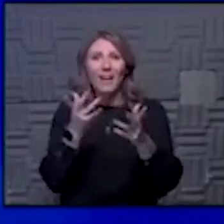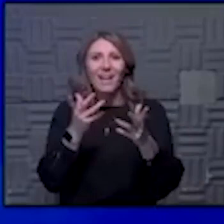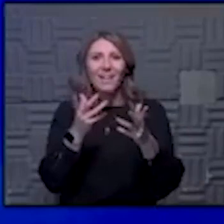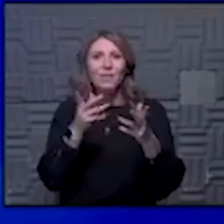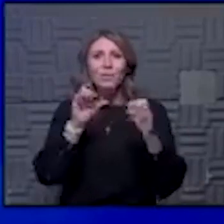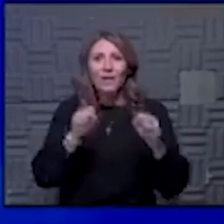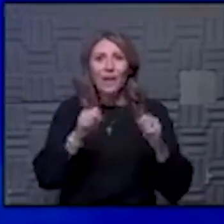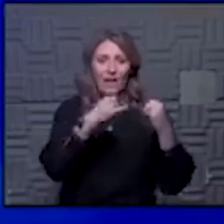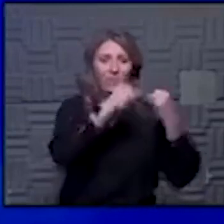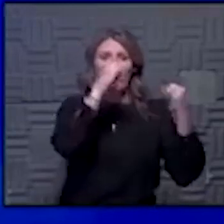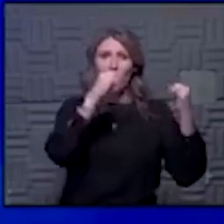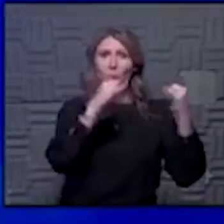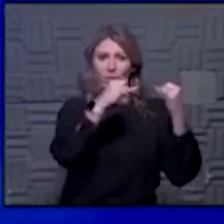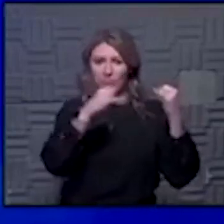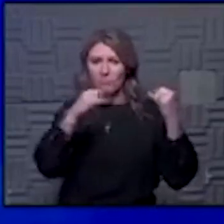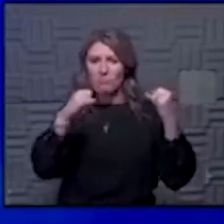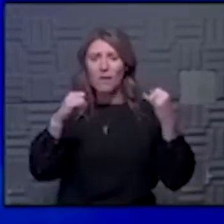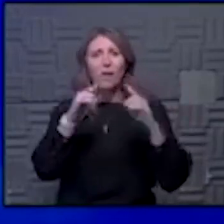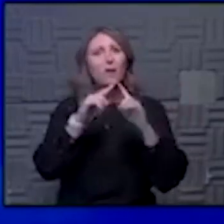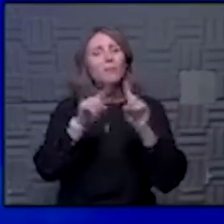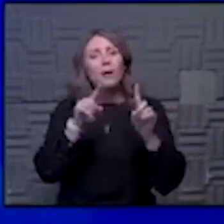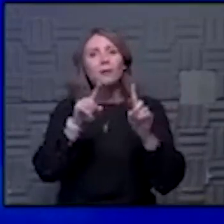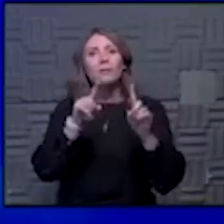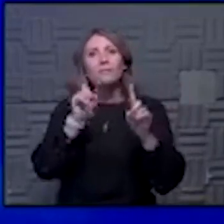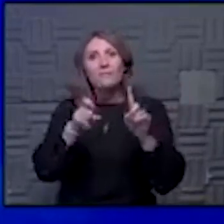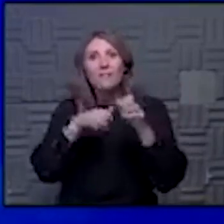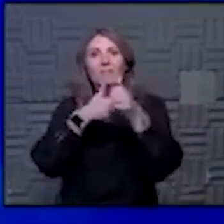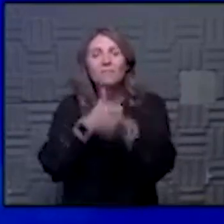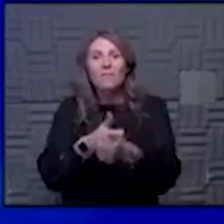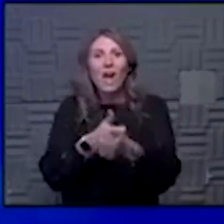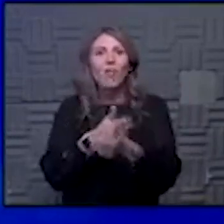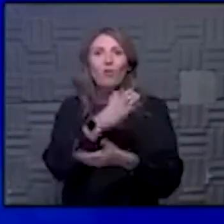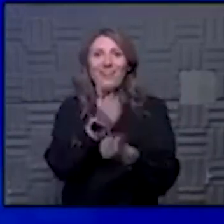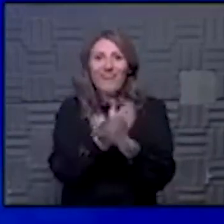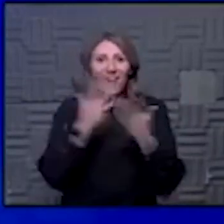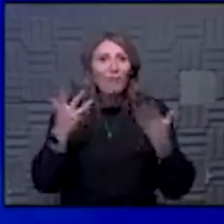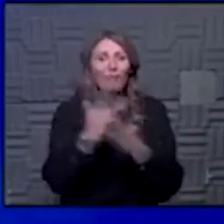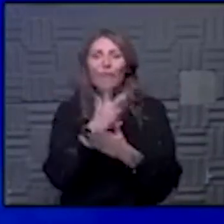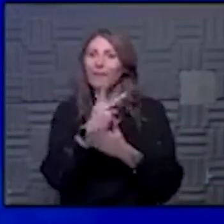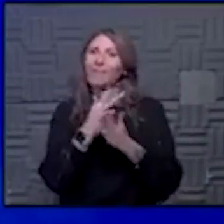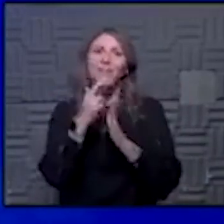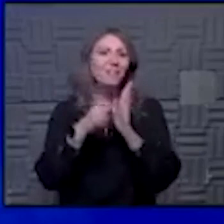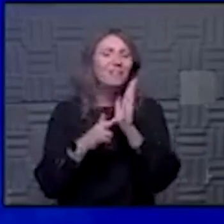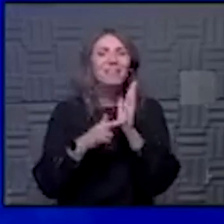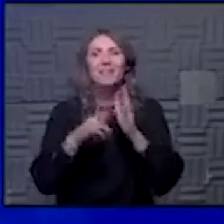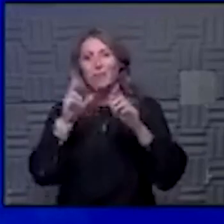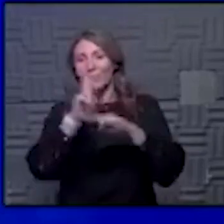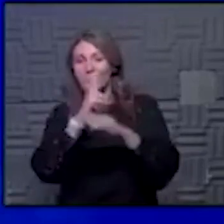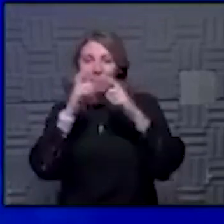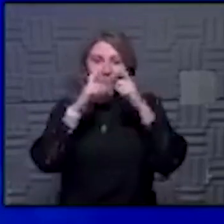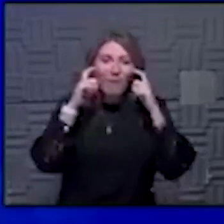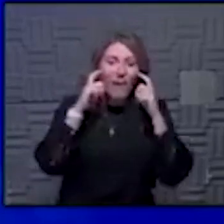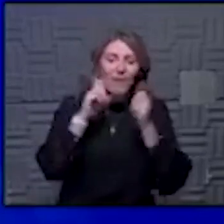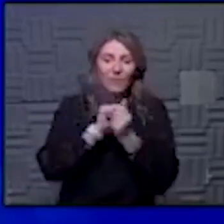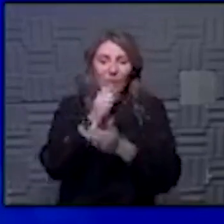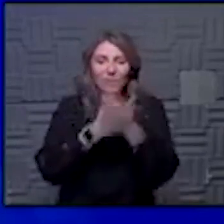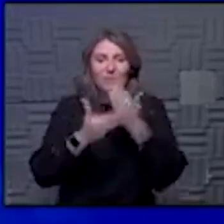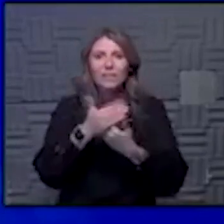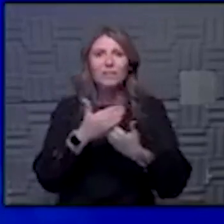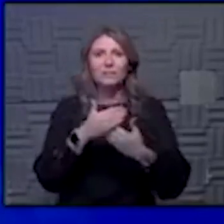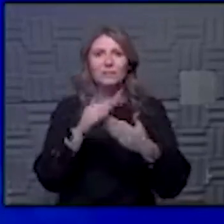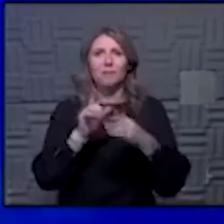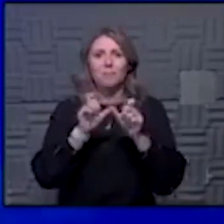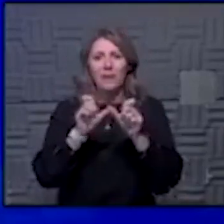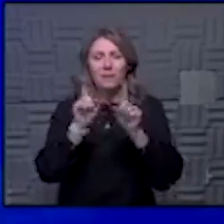the pillars of infection control. And those pillars are they're a pain, right? And it's all about wearing a mask and washing your hands and keeping your distance. And those things are